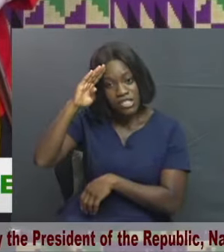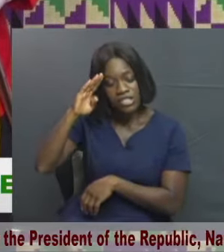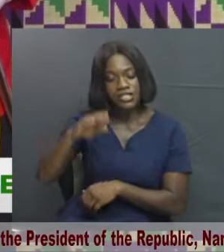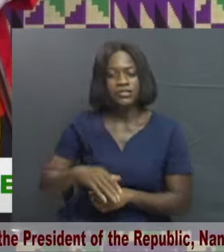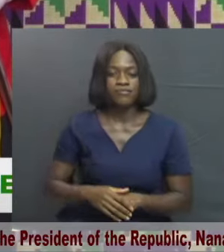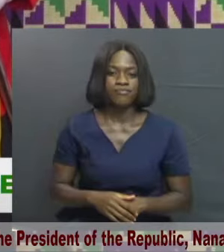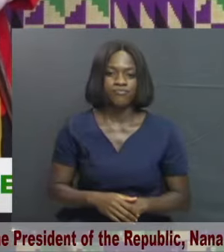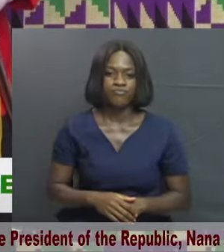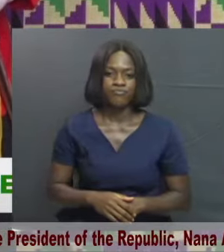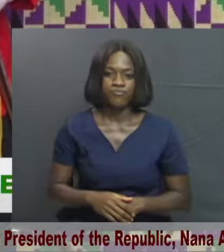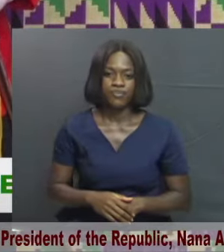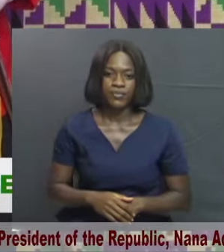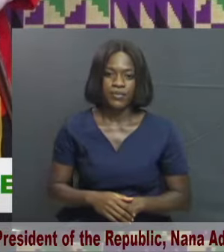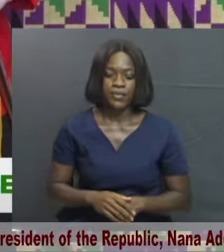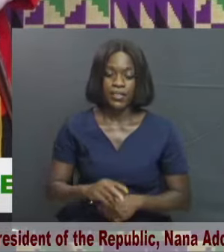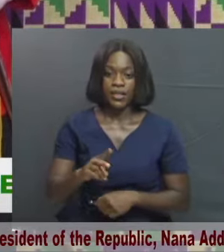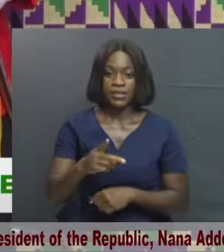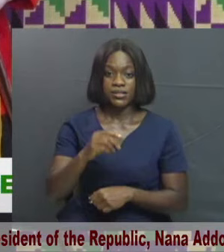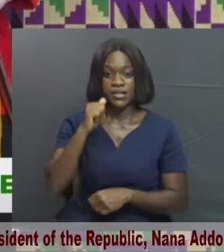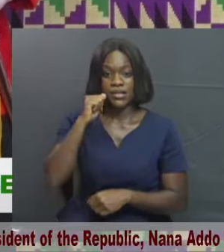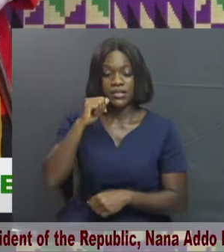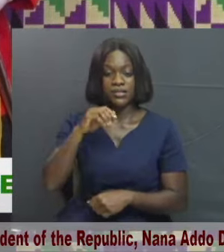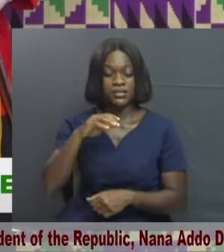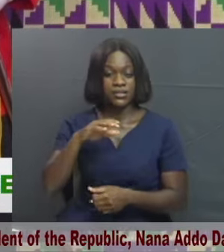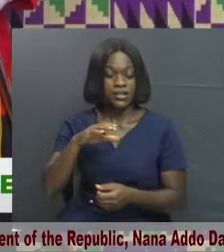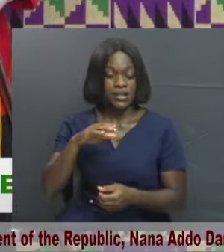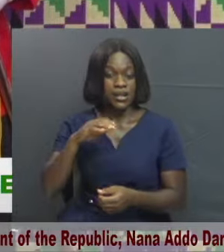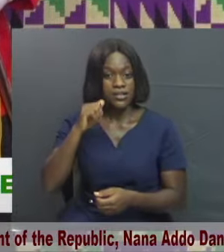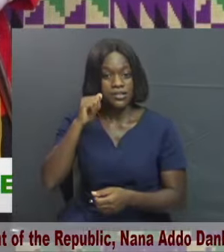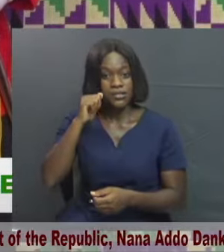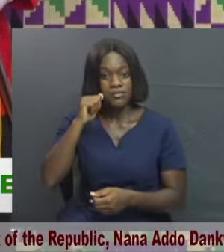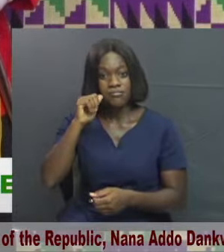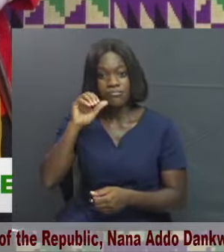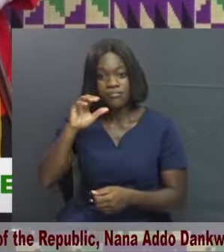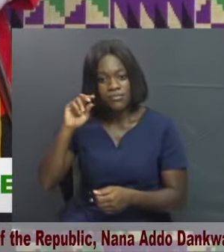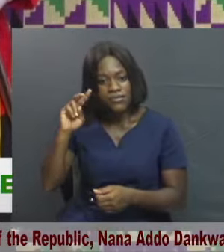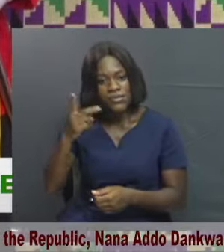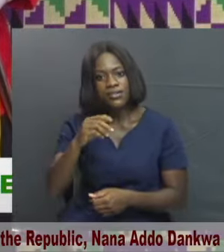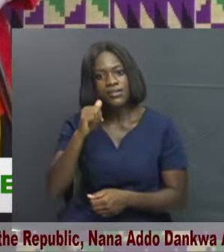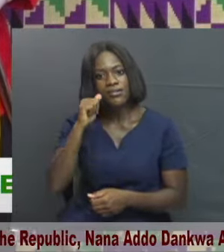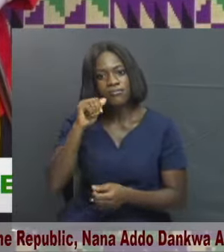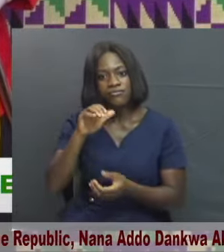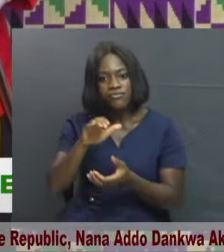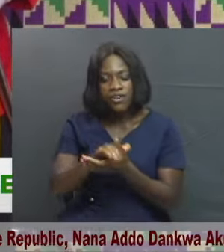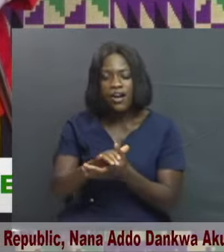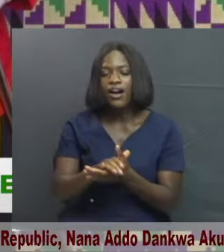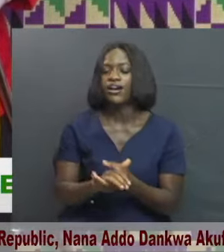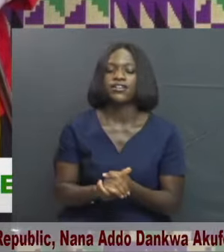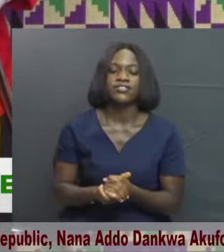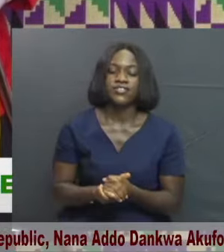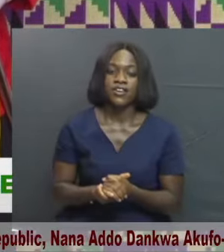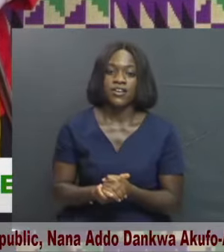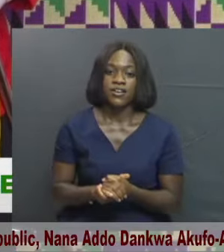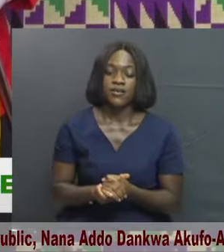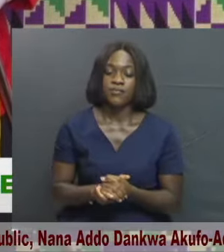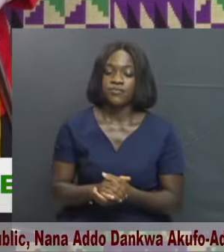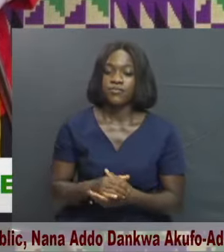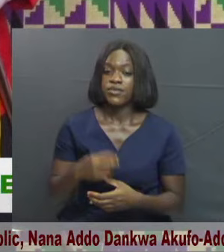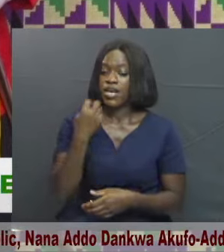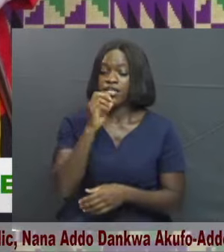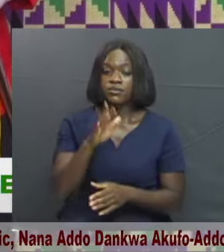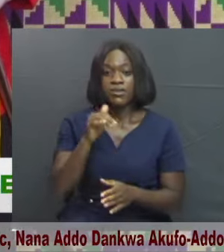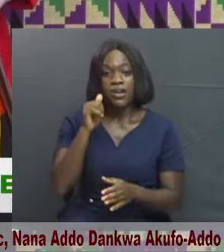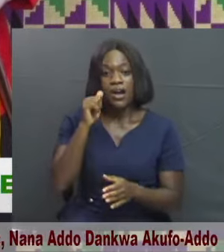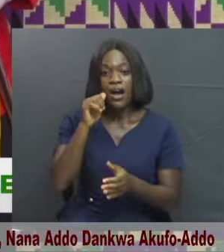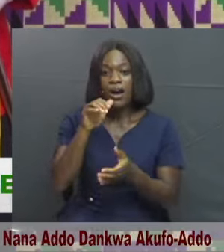Bia second lady Samira bomir the spouse of M Mr Speaker